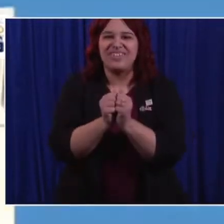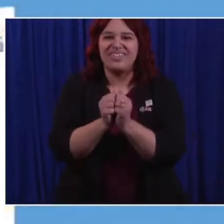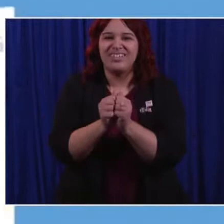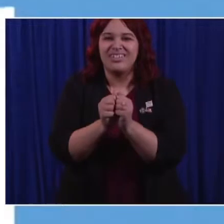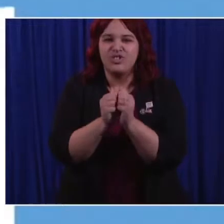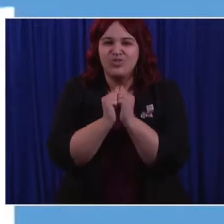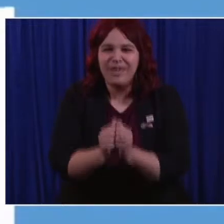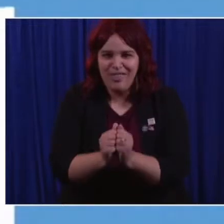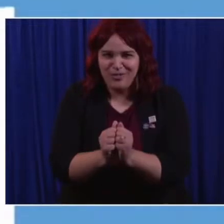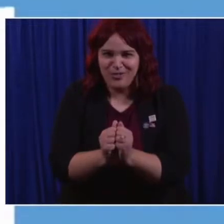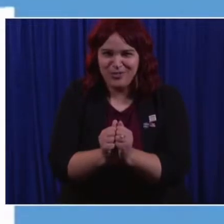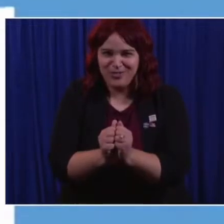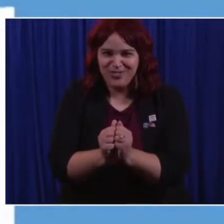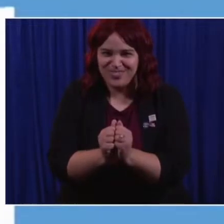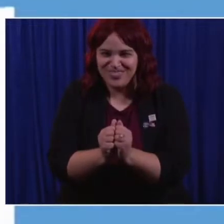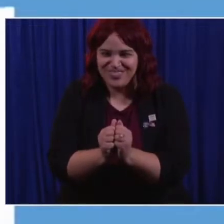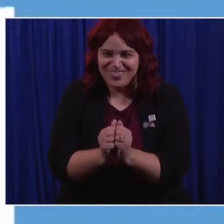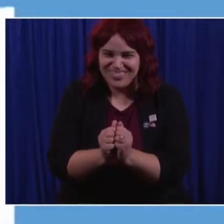Together.